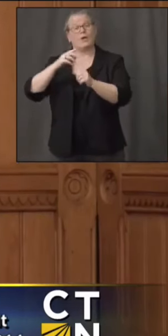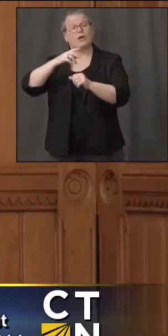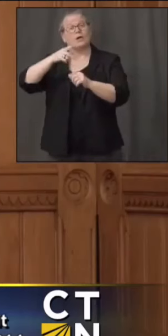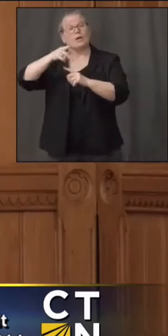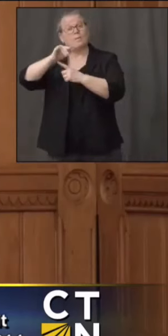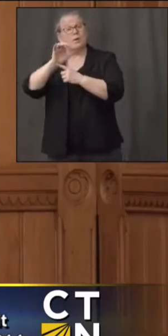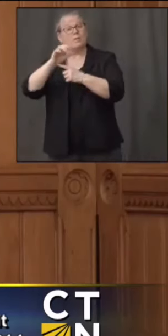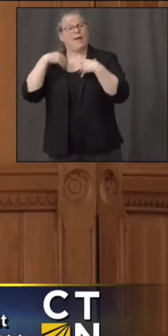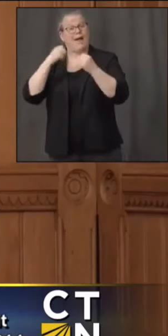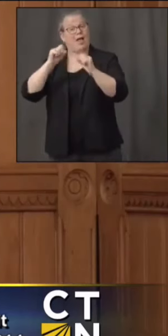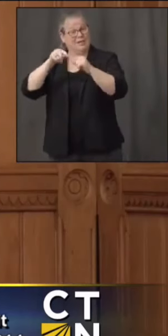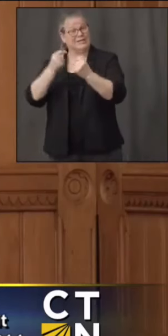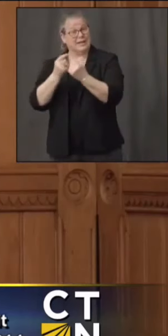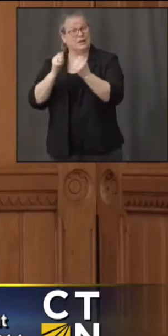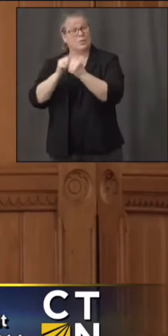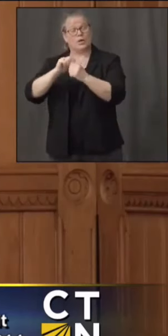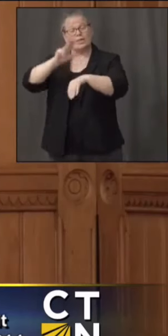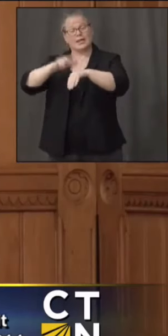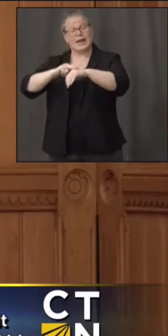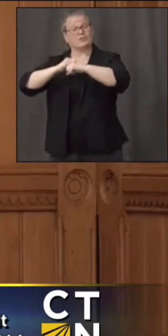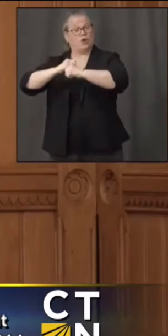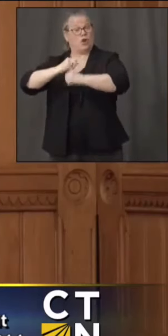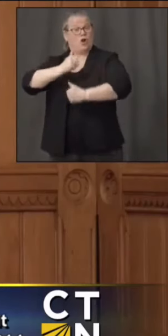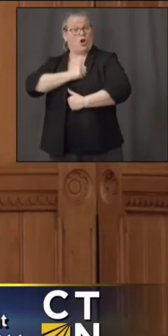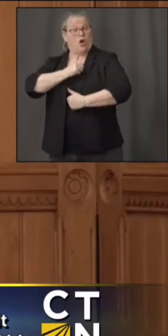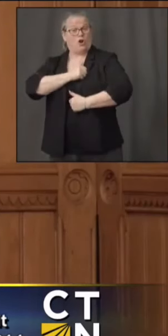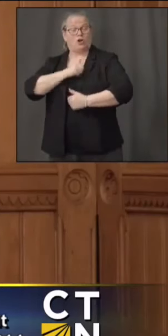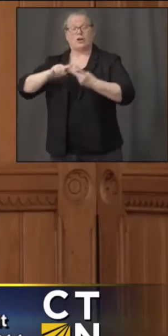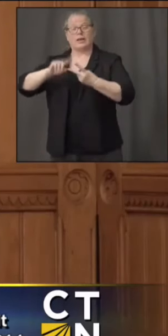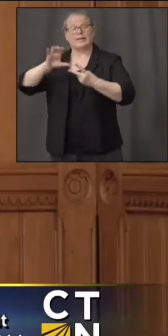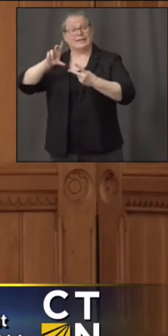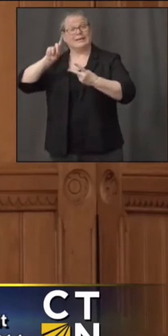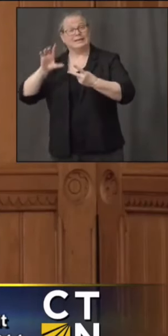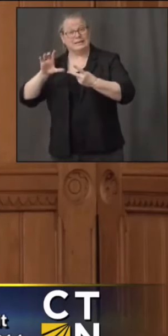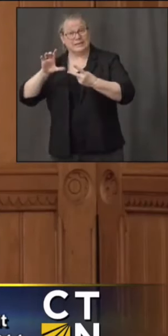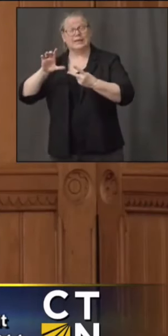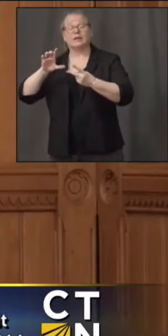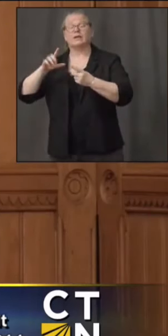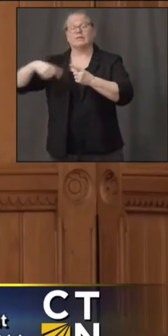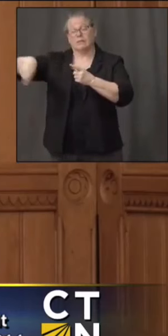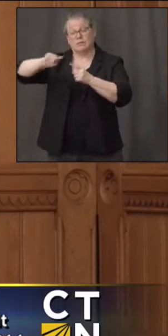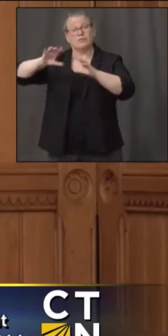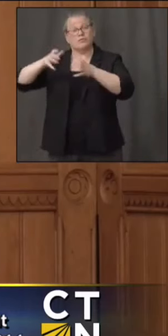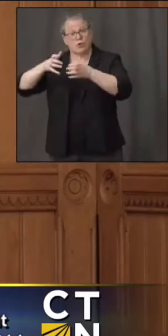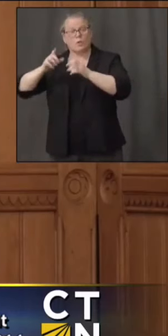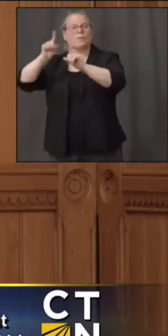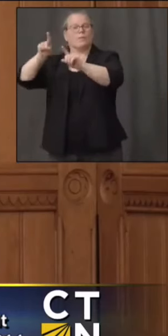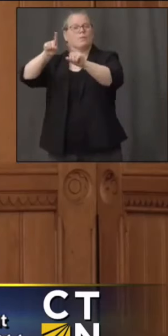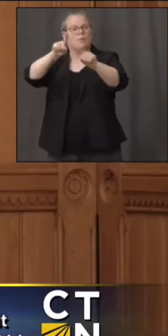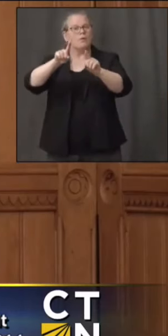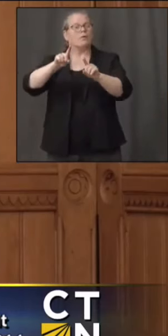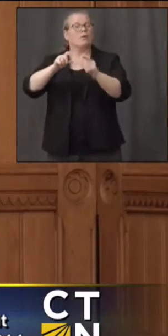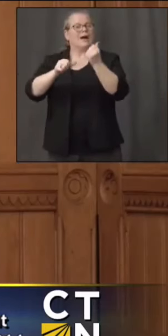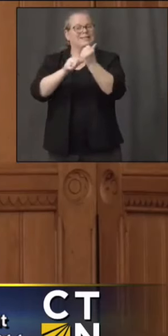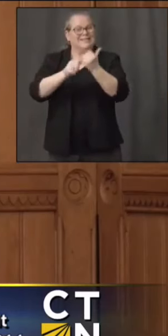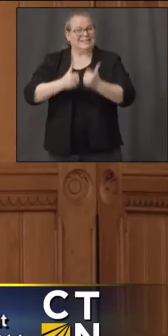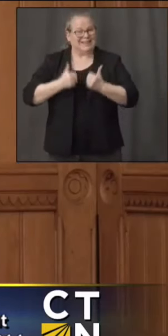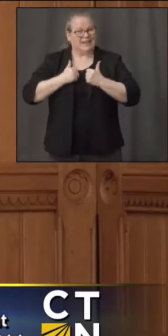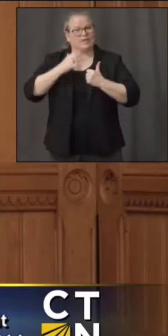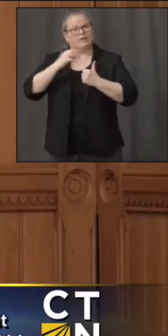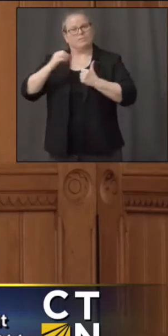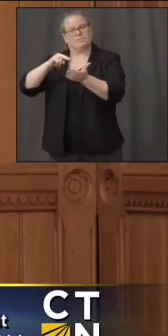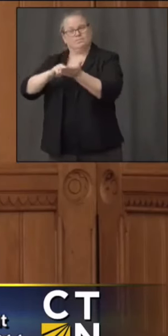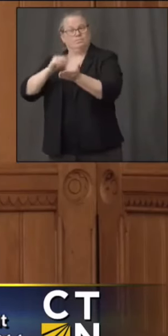National Guard and CDC, have been out visiting nursing homes and assisted living facilities as well, and they've now completed 216